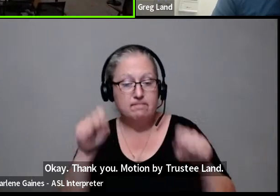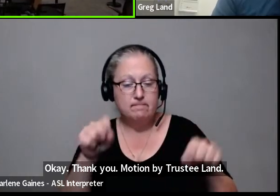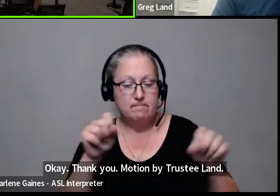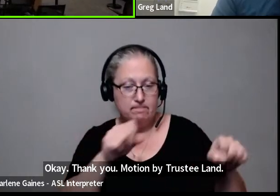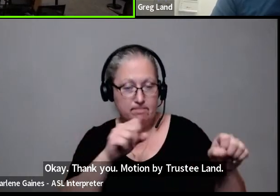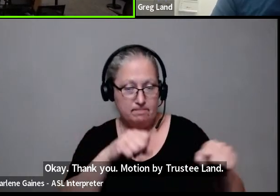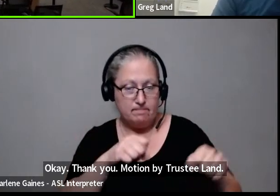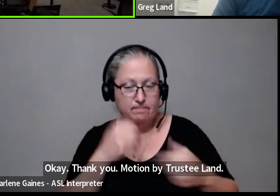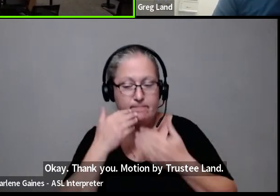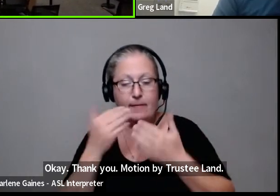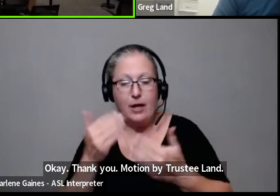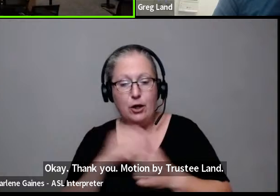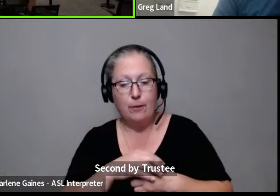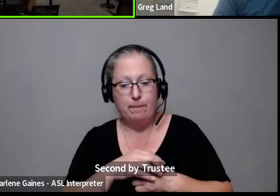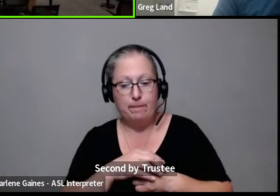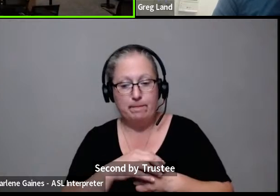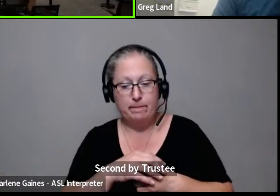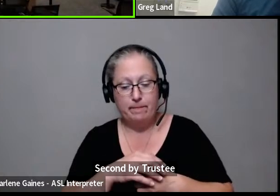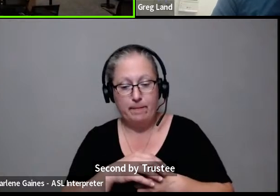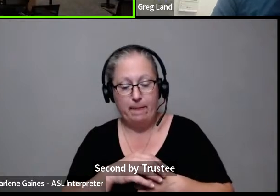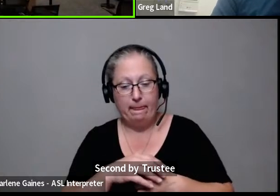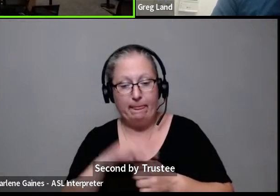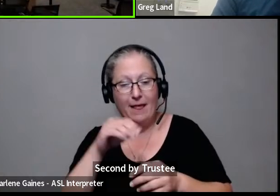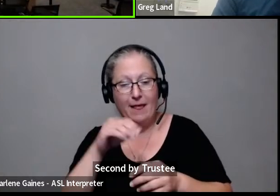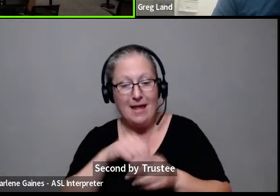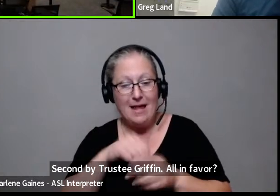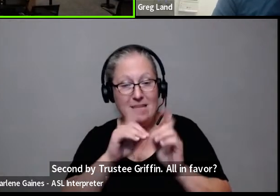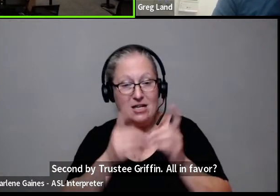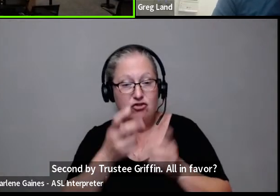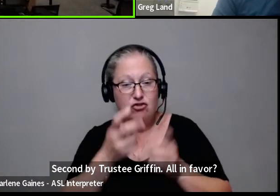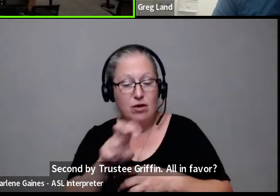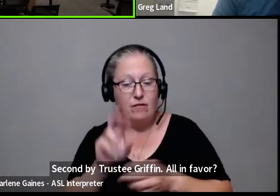I, Thank you. Okay, interdistrict transfer